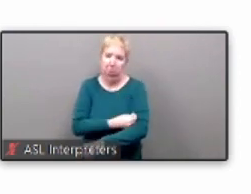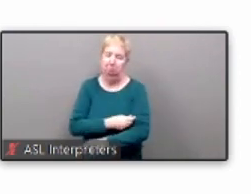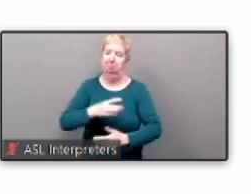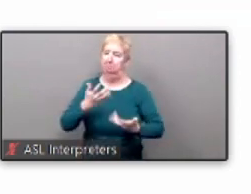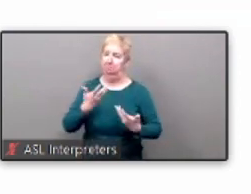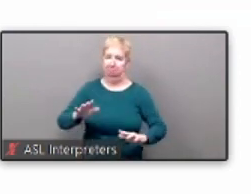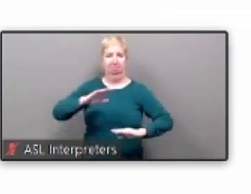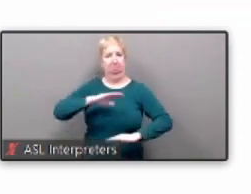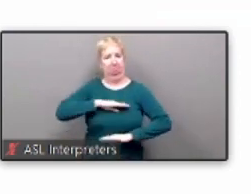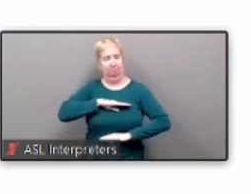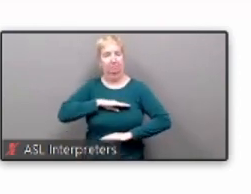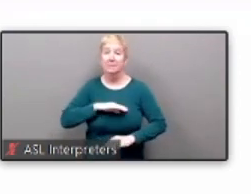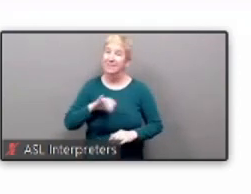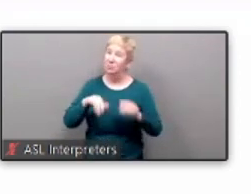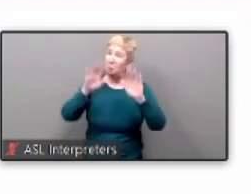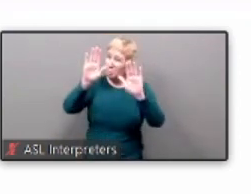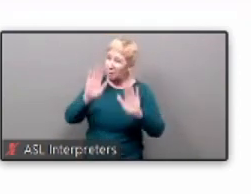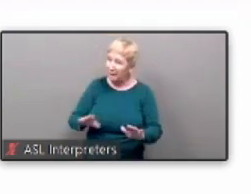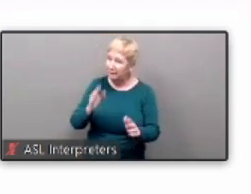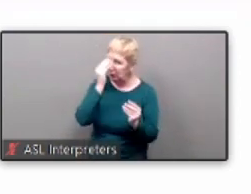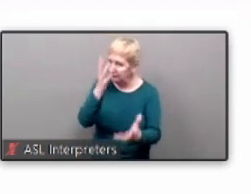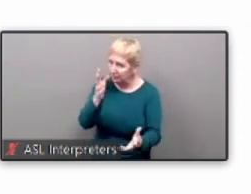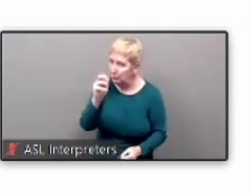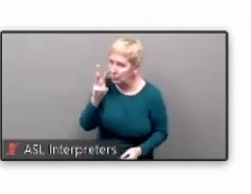news. Next slide.